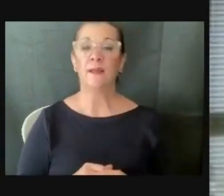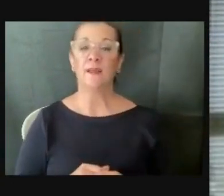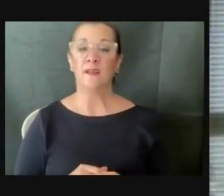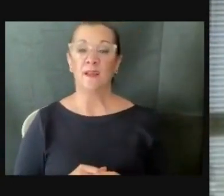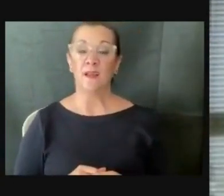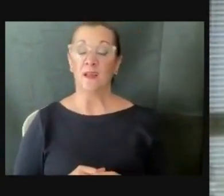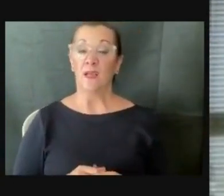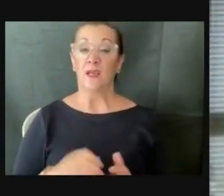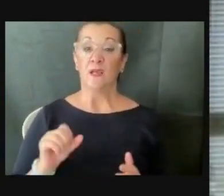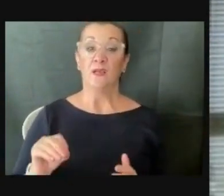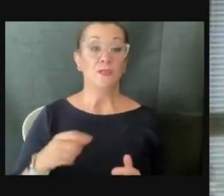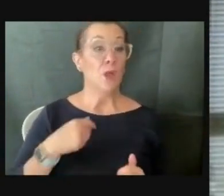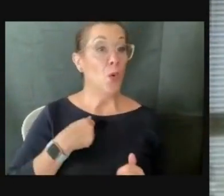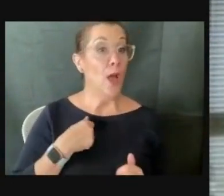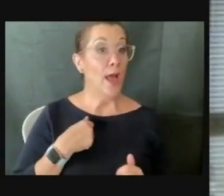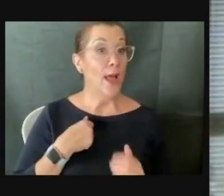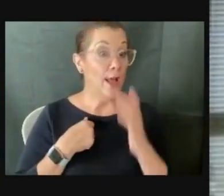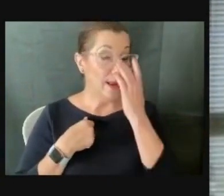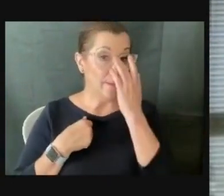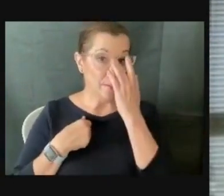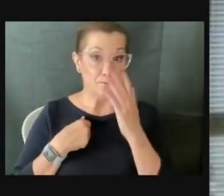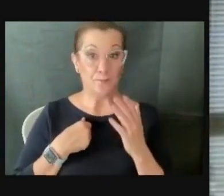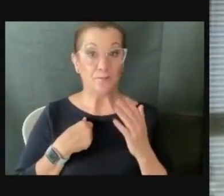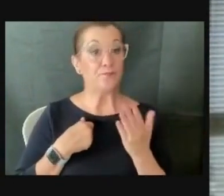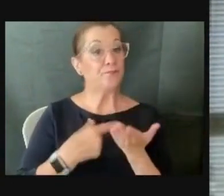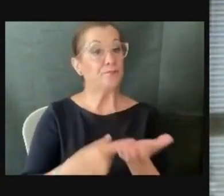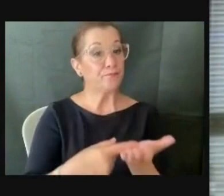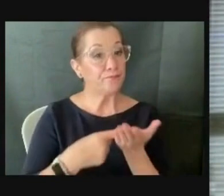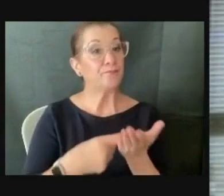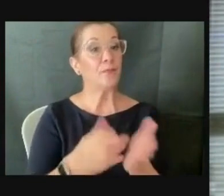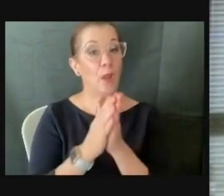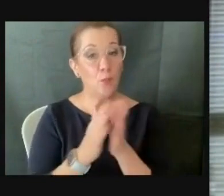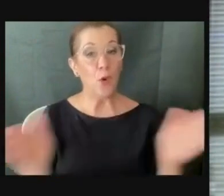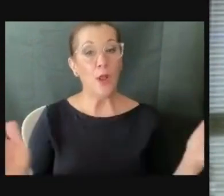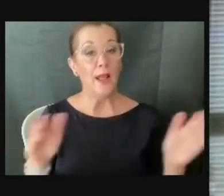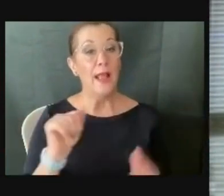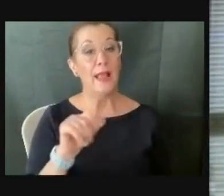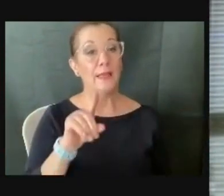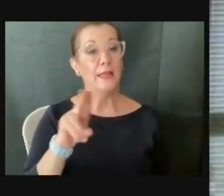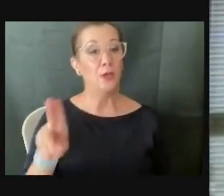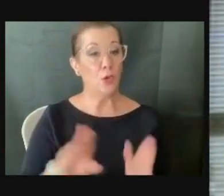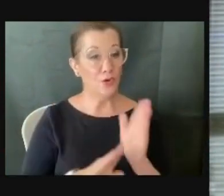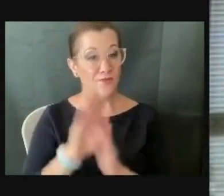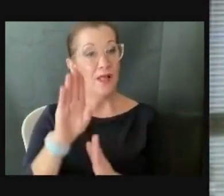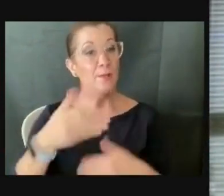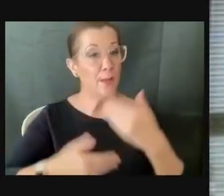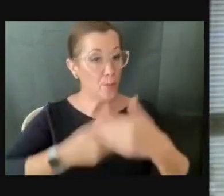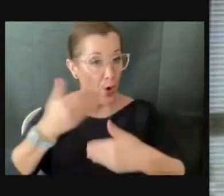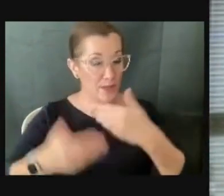So I'm going to go over broadly what the ADU development process is.